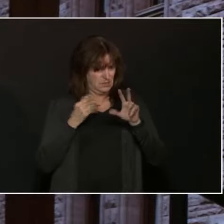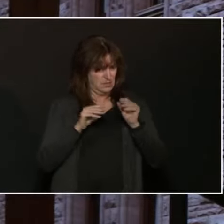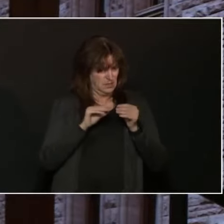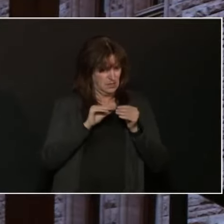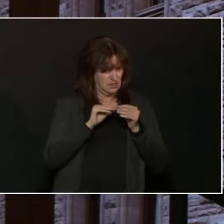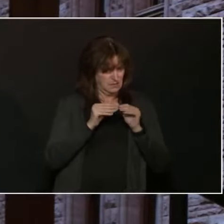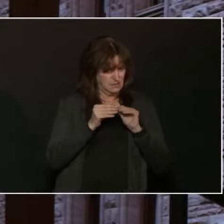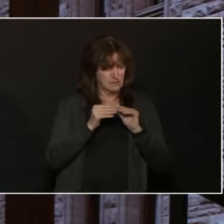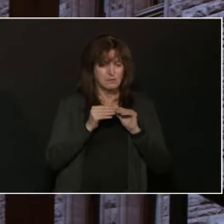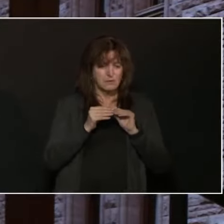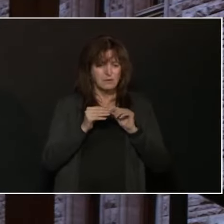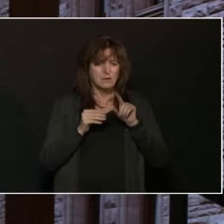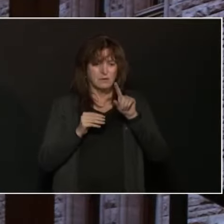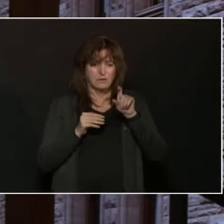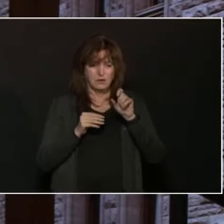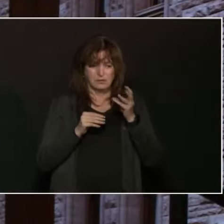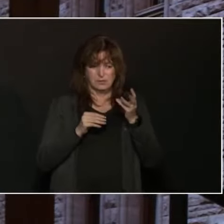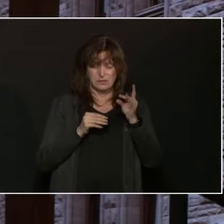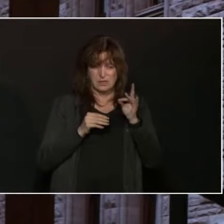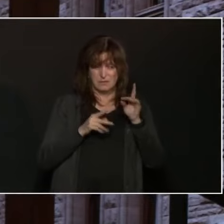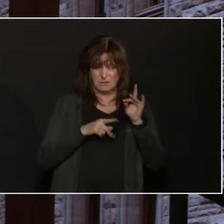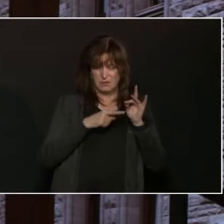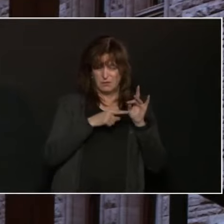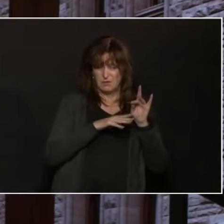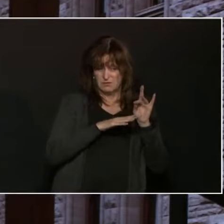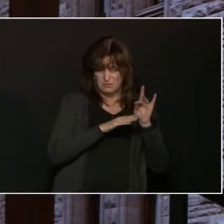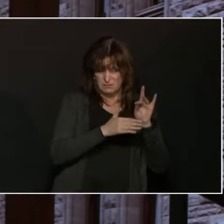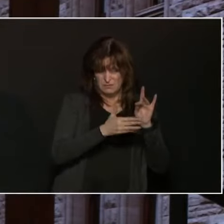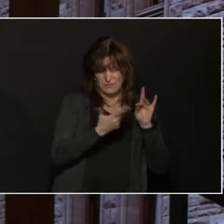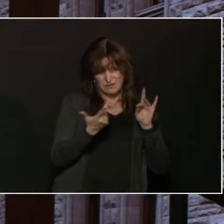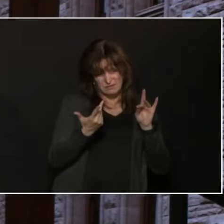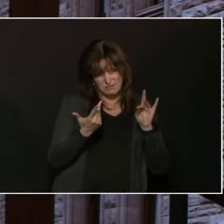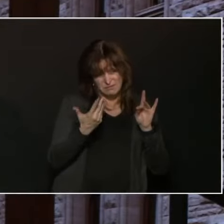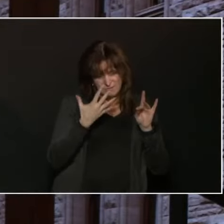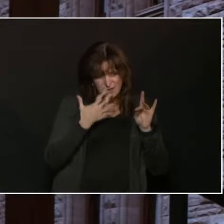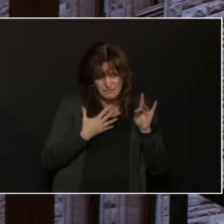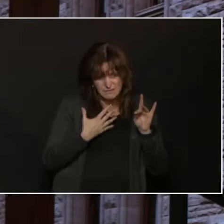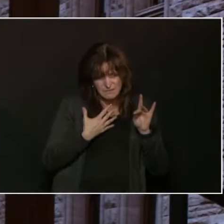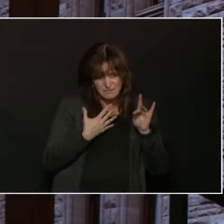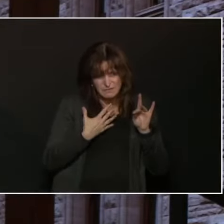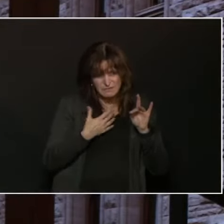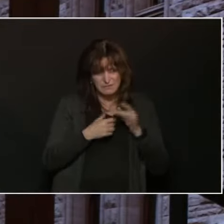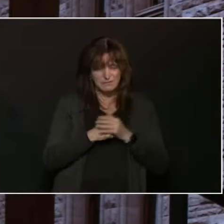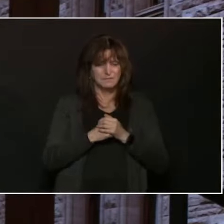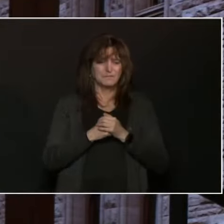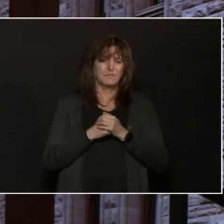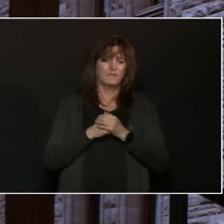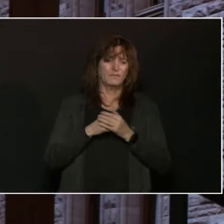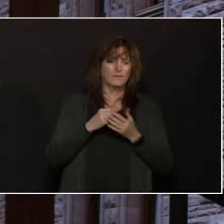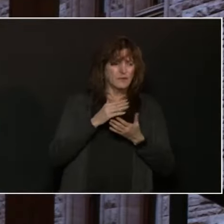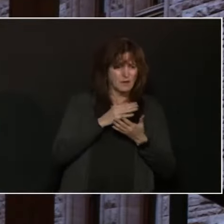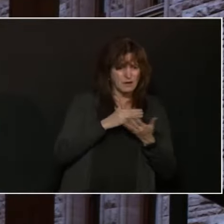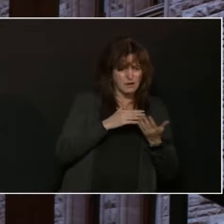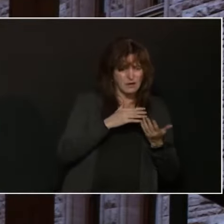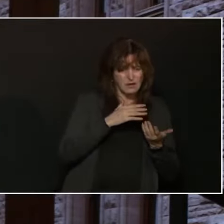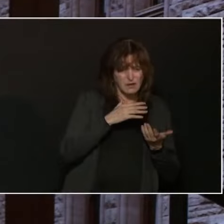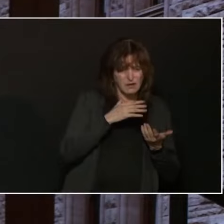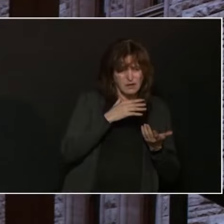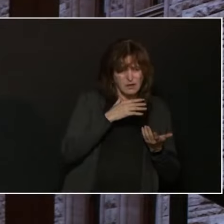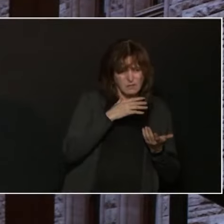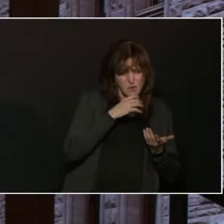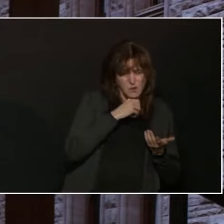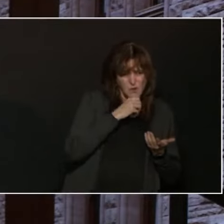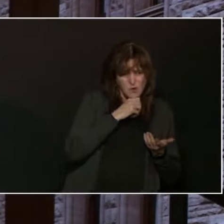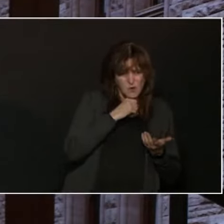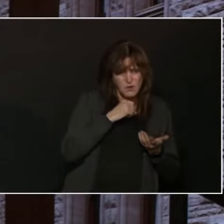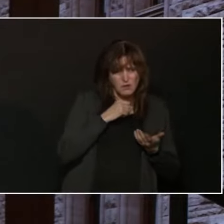people, unfortunately, have lost their lives in this time. And we've seen some cases under the age of 60 as well. And that's been very